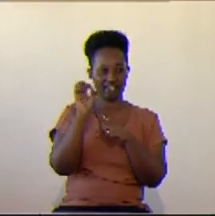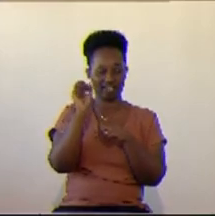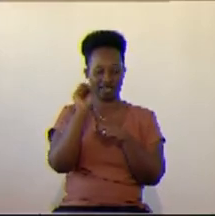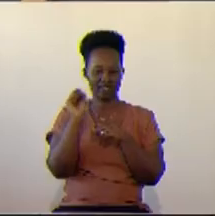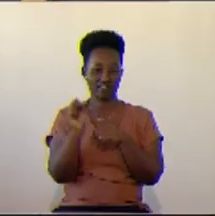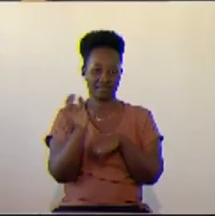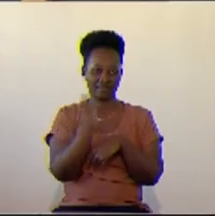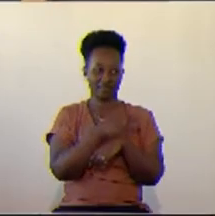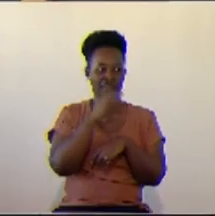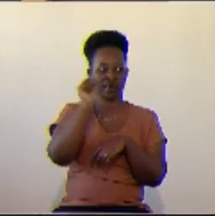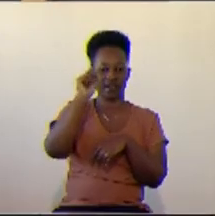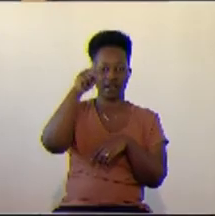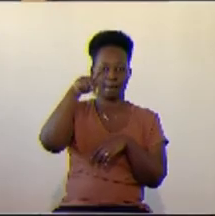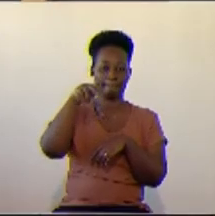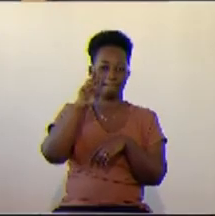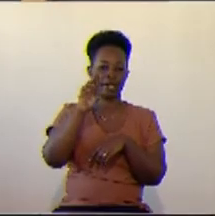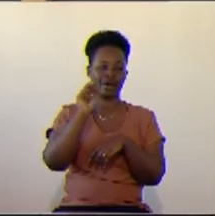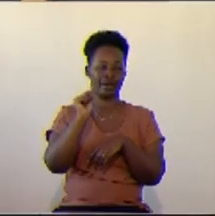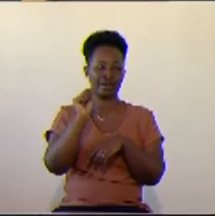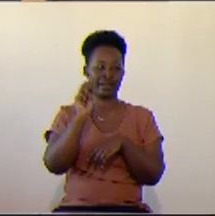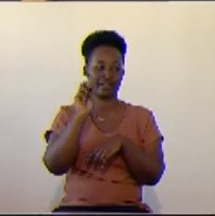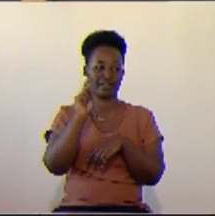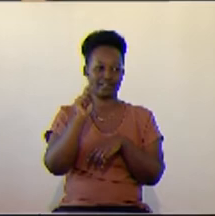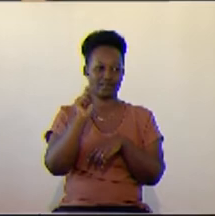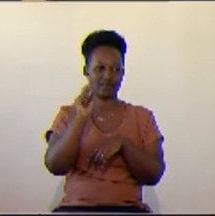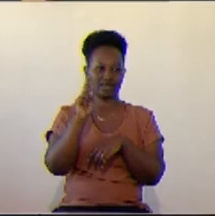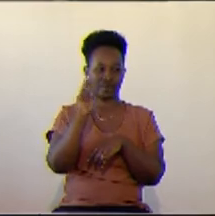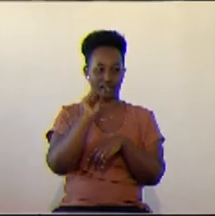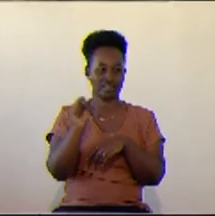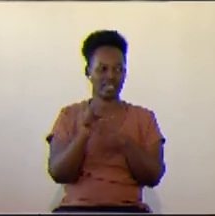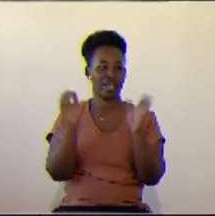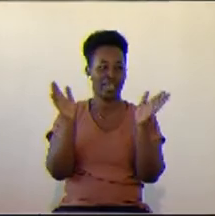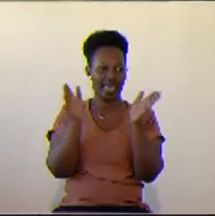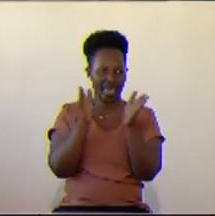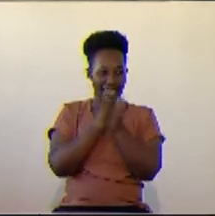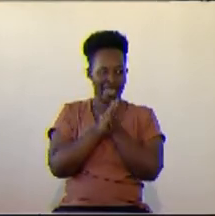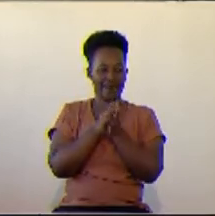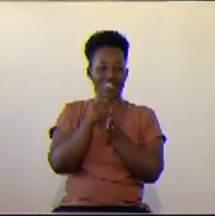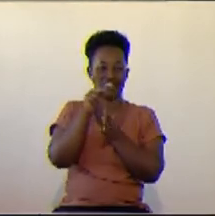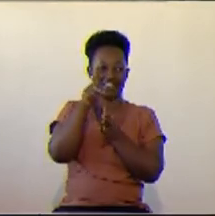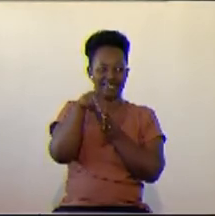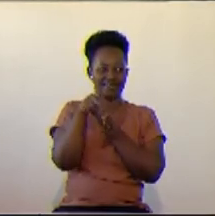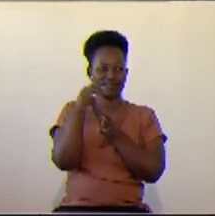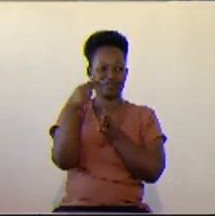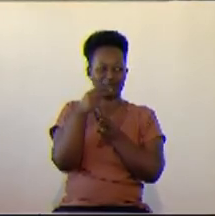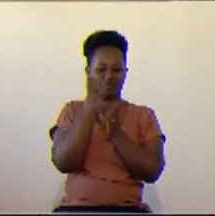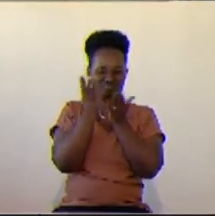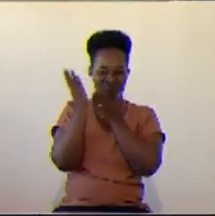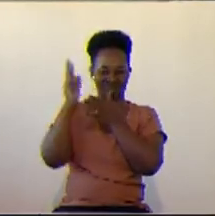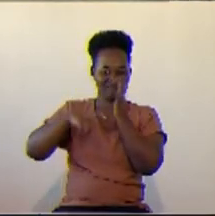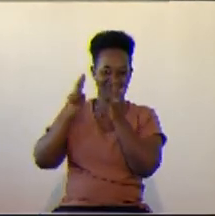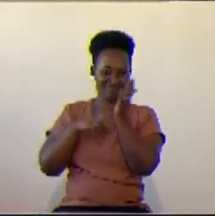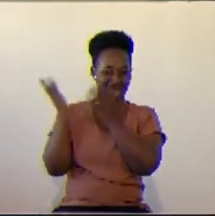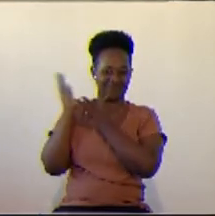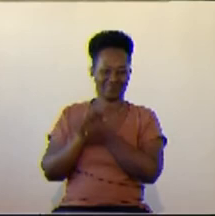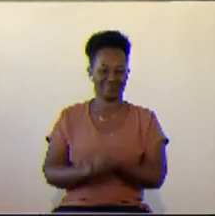the sphygmomanometer. It's kind of a big word. I'm sure most of you are listening to that word for the first time. Not